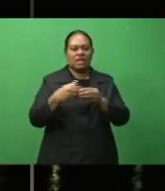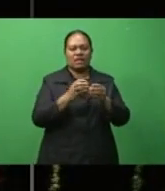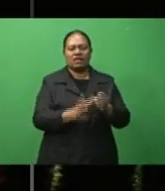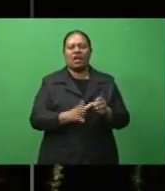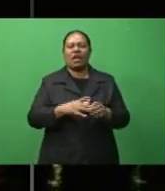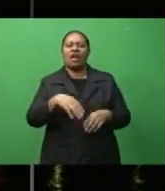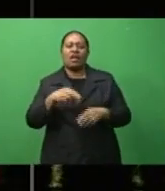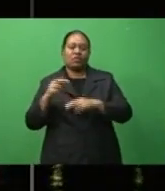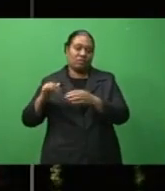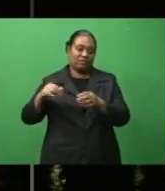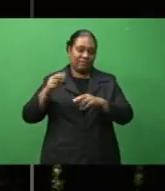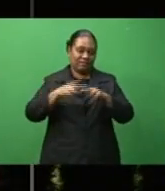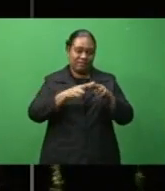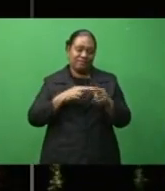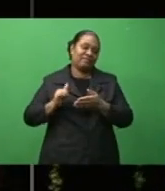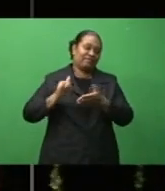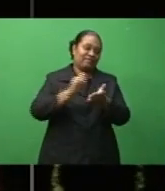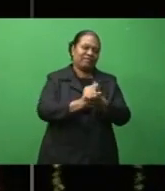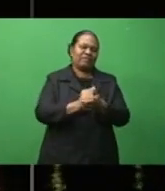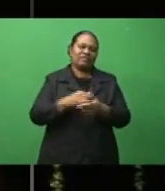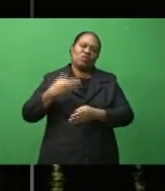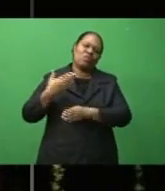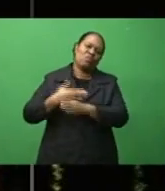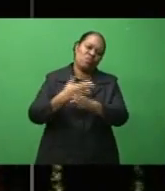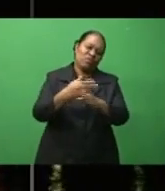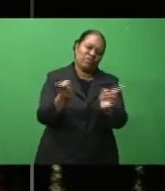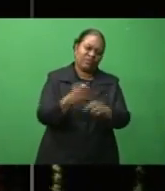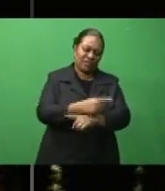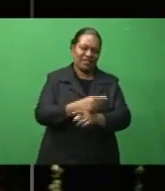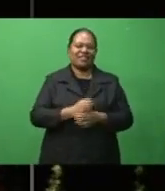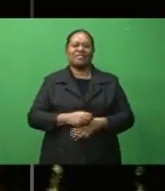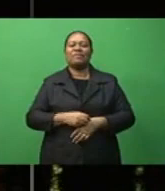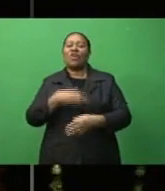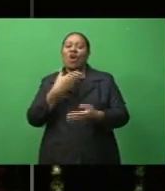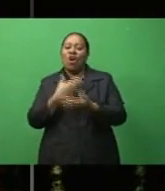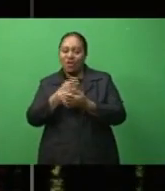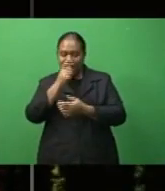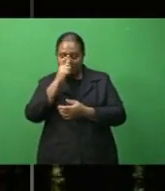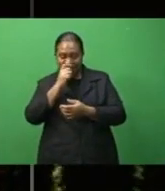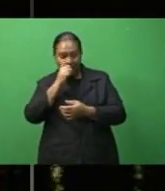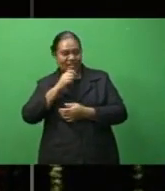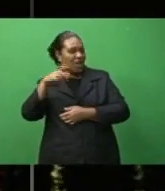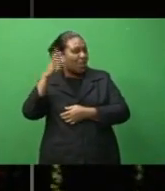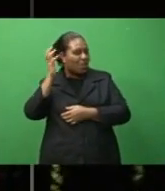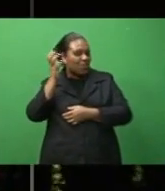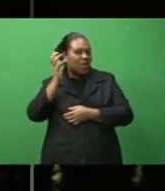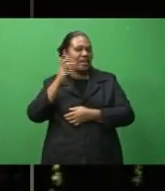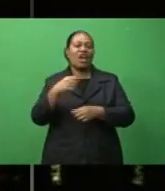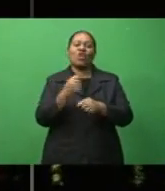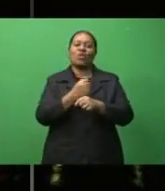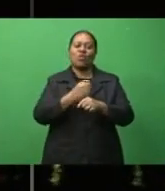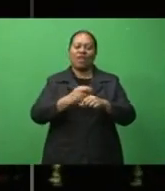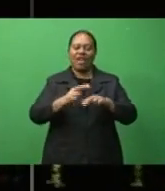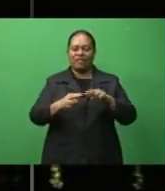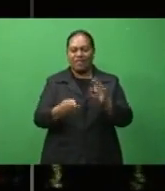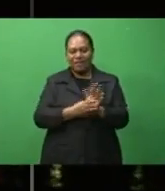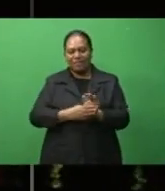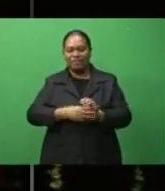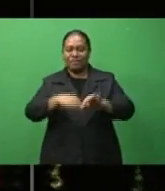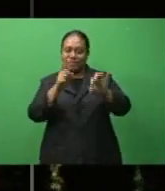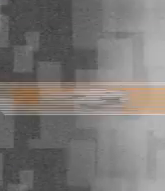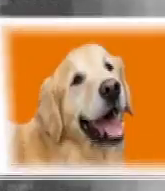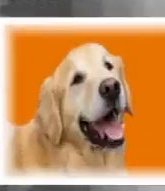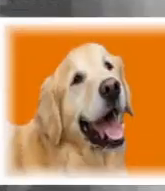will make operational changes. Now for these stories and others, tune in daily to our sister radio station Gold FM. Our poll question